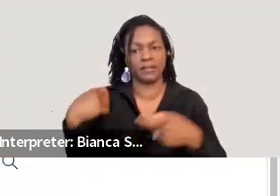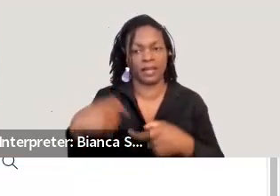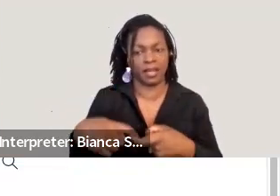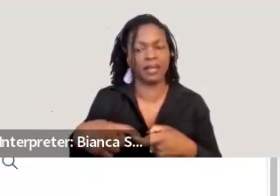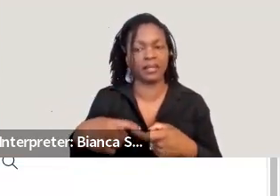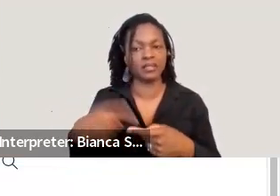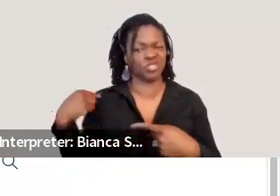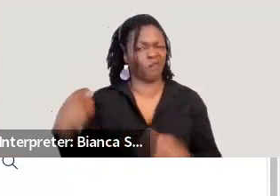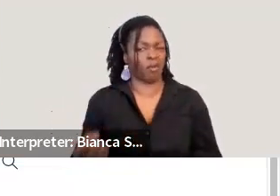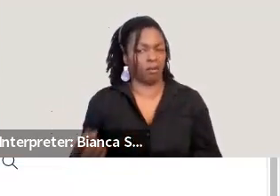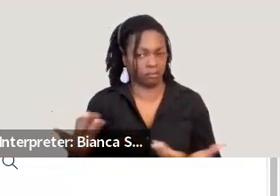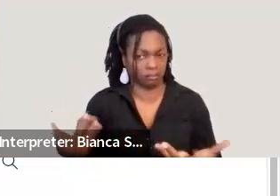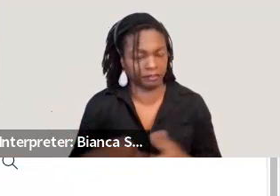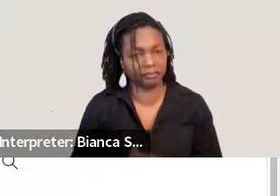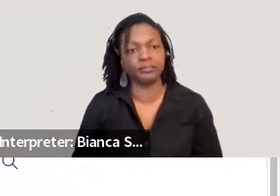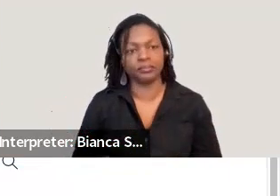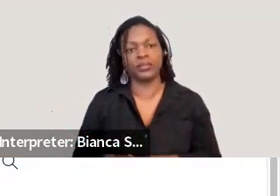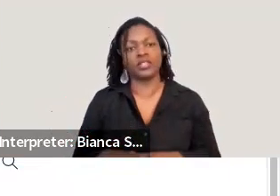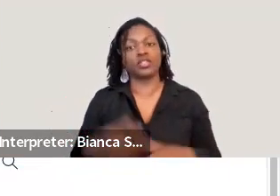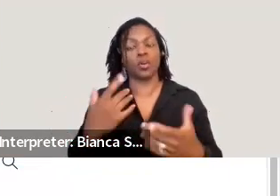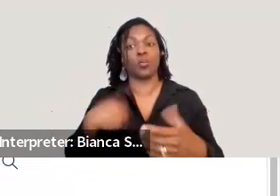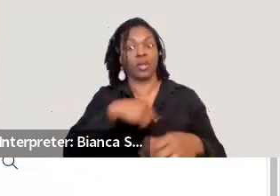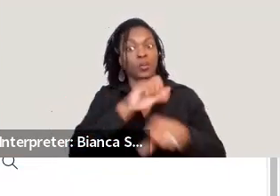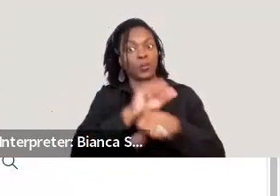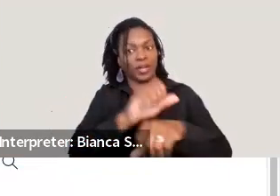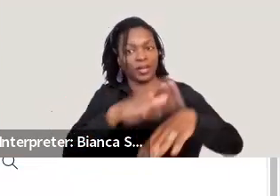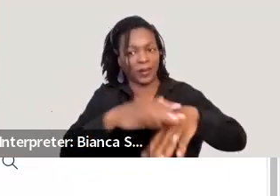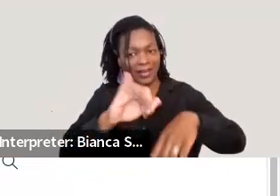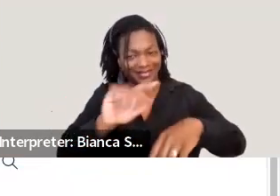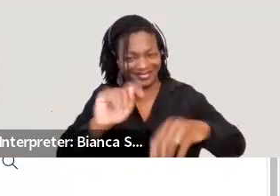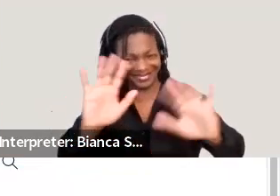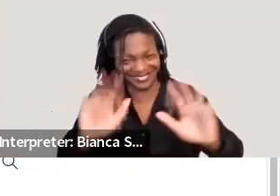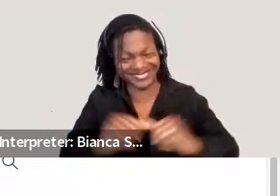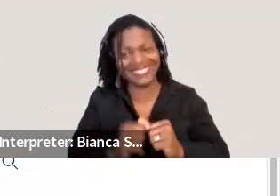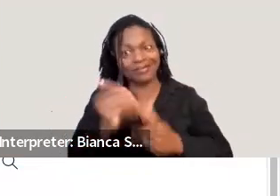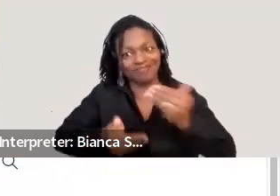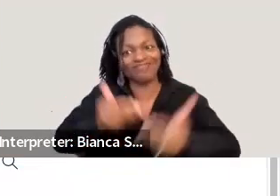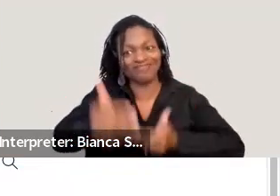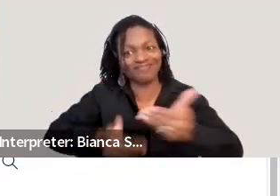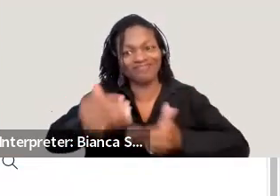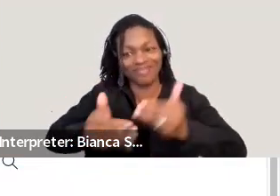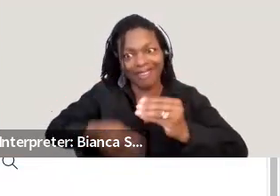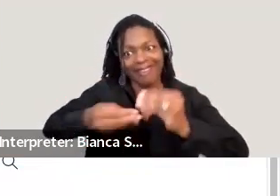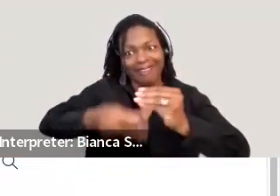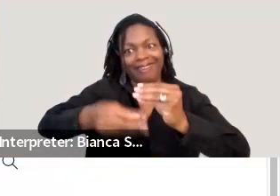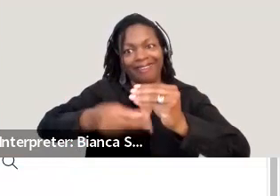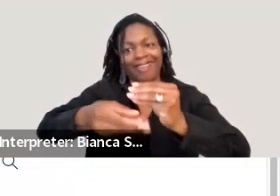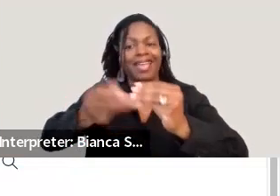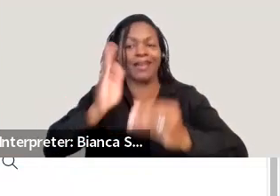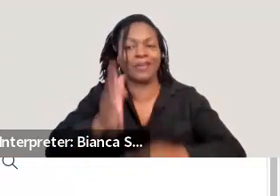and we are consistently working on updating and adding more and more to